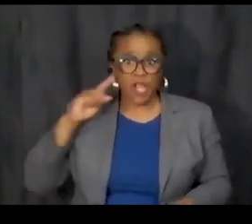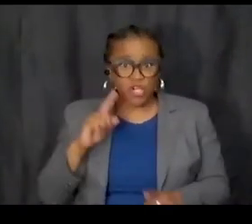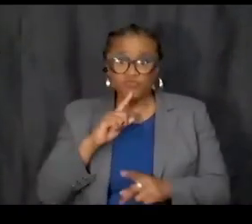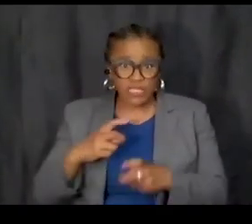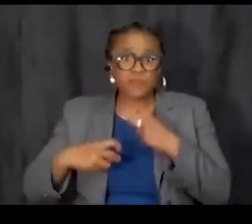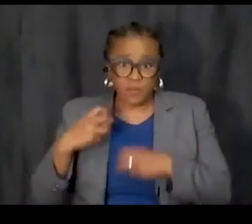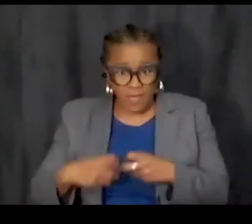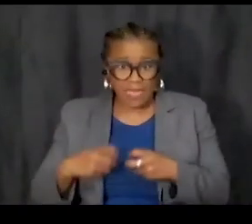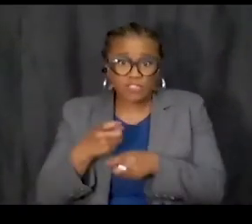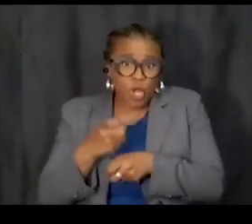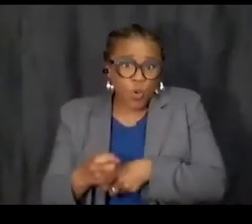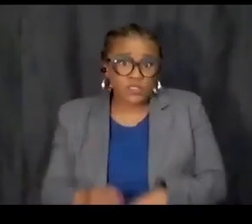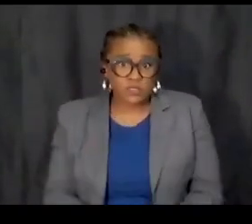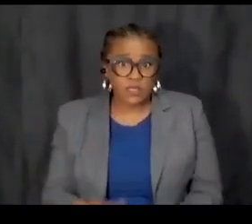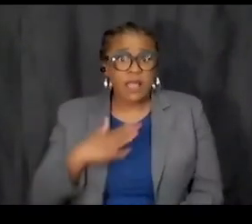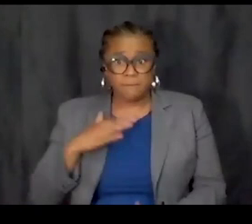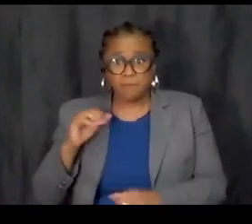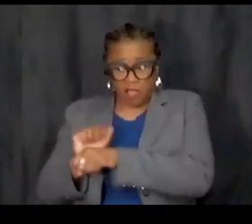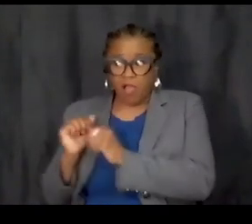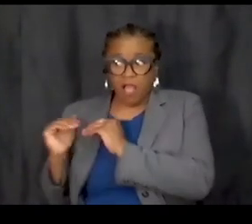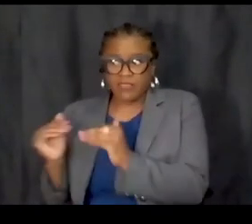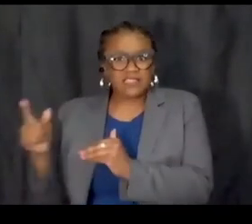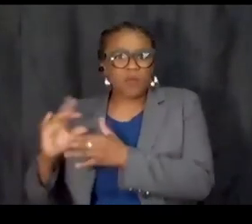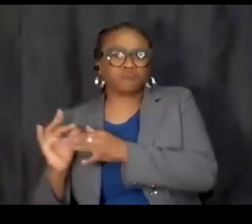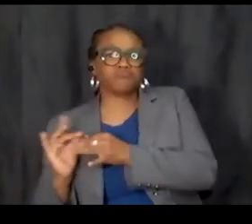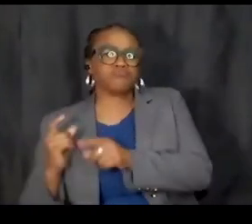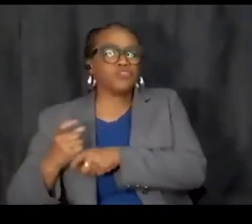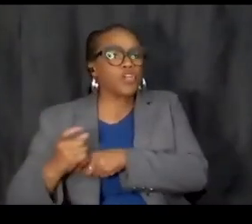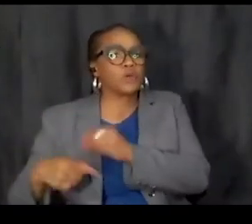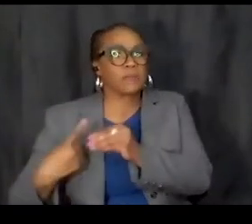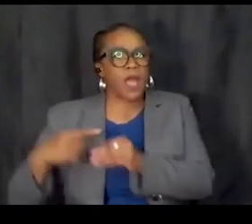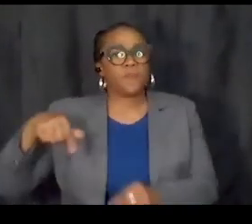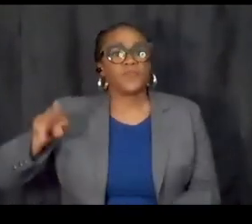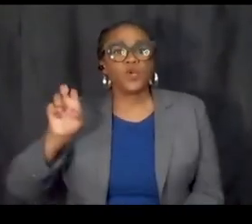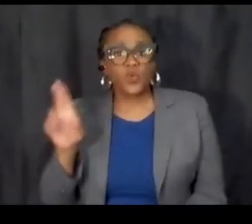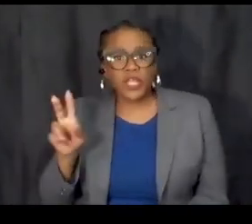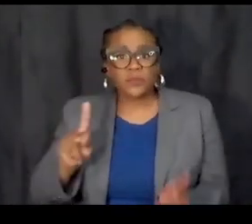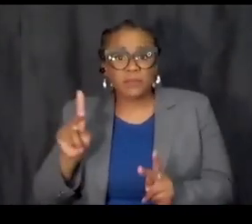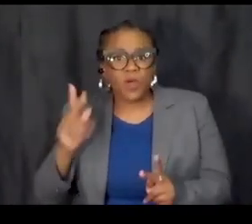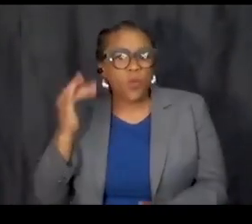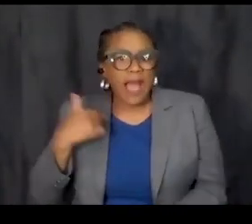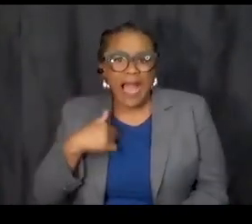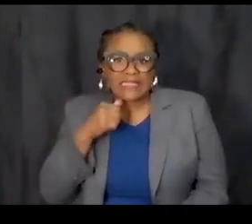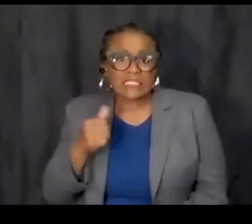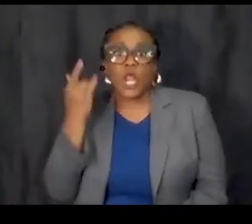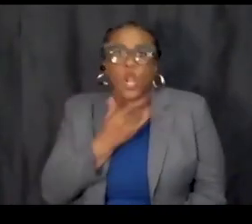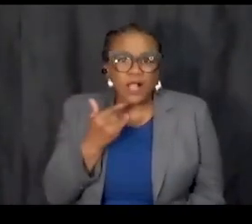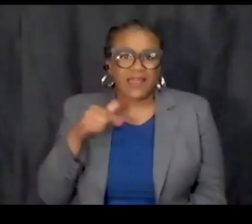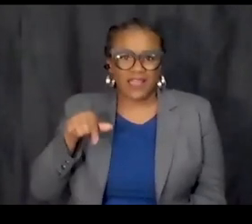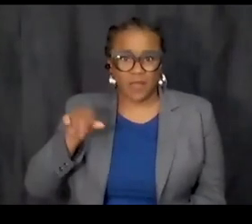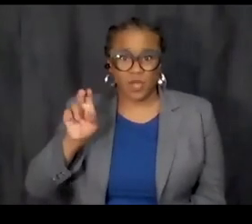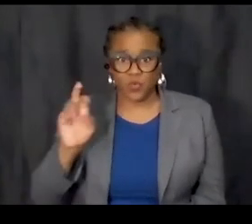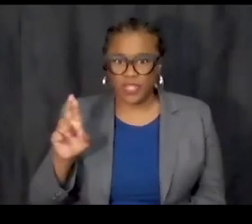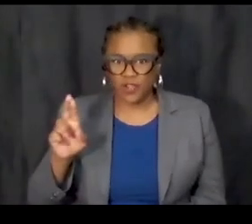know, my colleagues would say about queer people because I didn't present to them as queer at first, you know, at